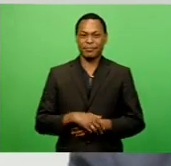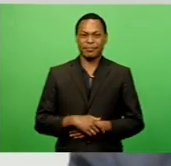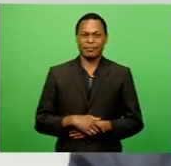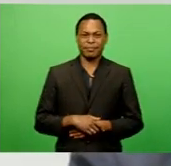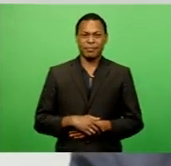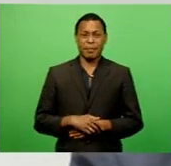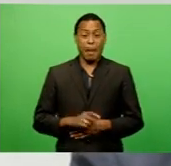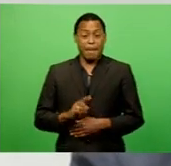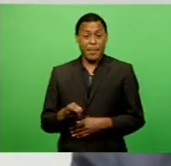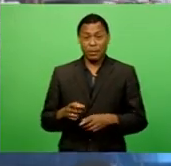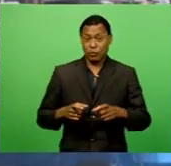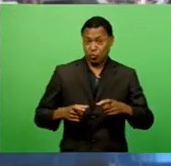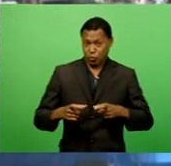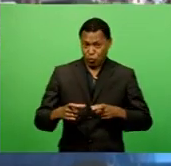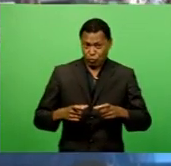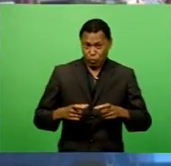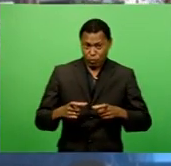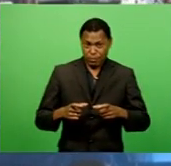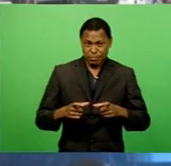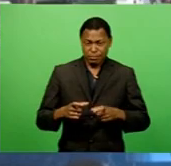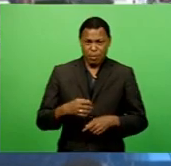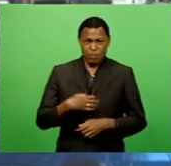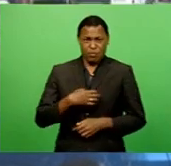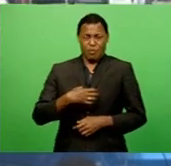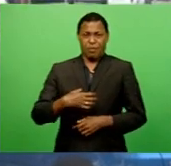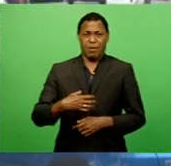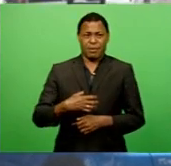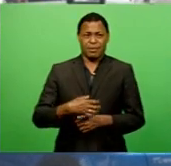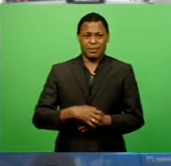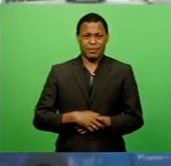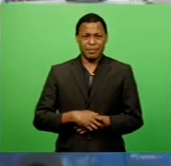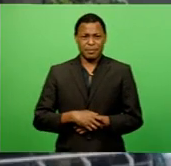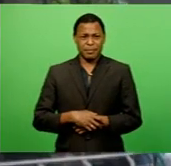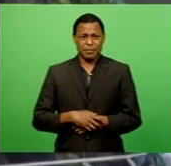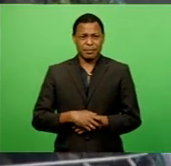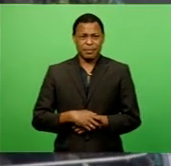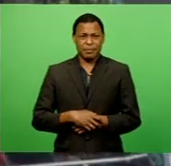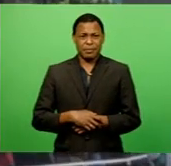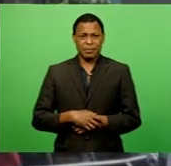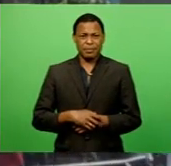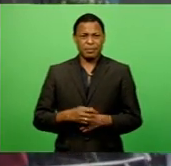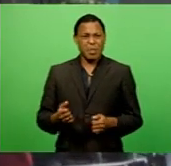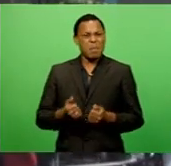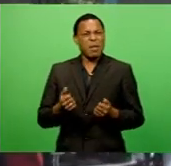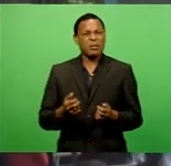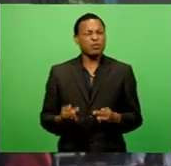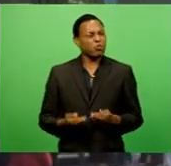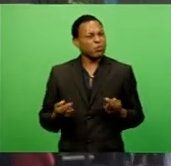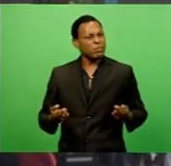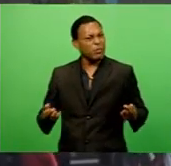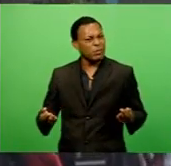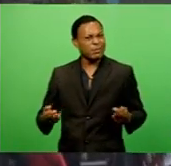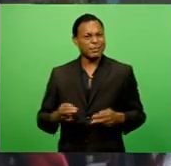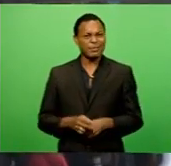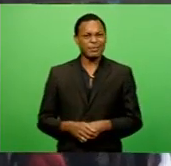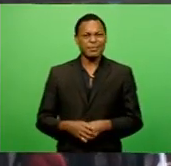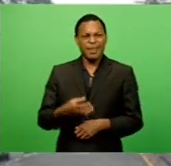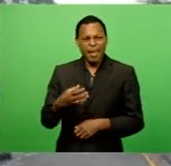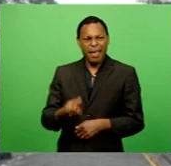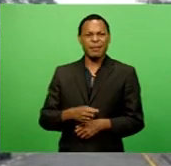commercial rental, I think, it requires a lot of resources. It is distorting the